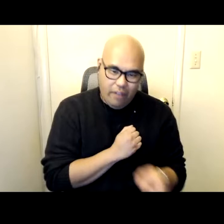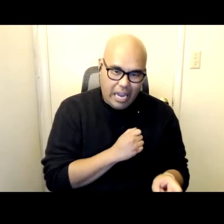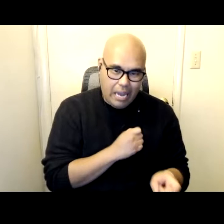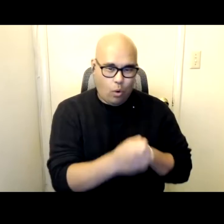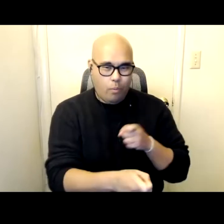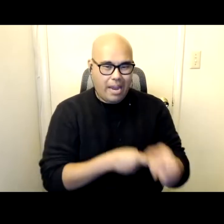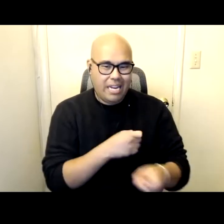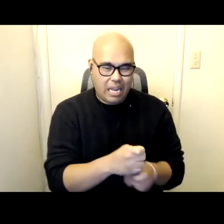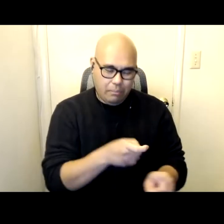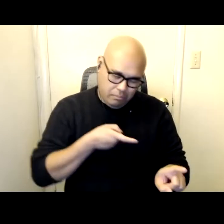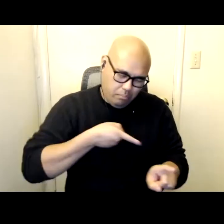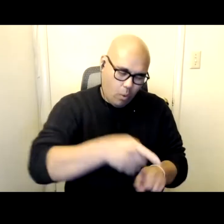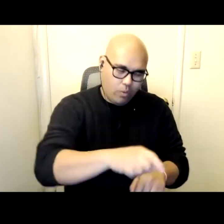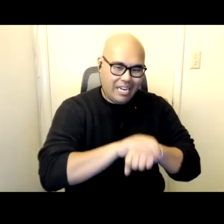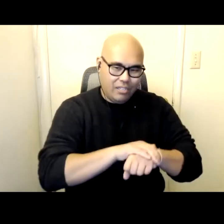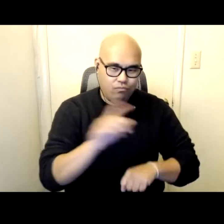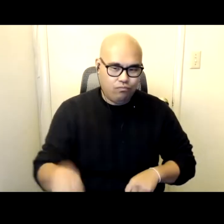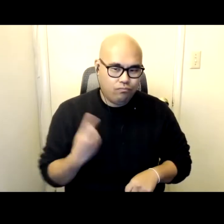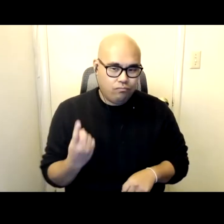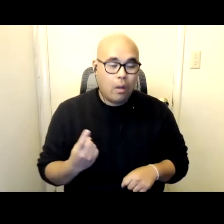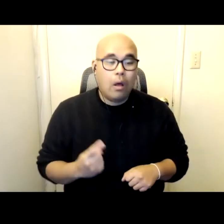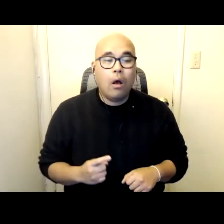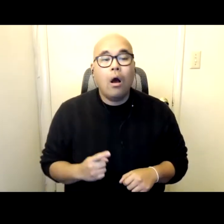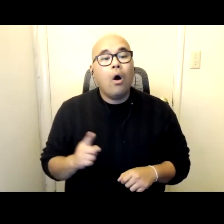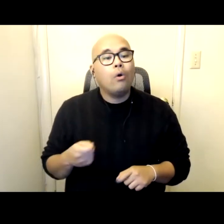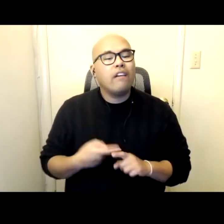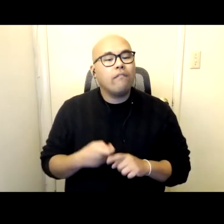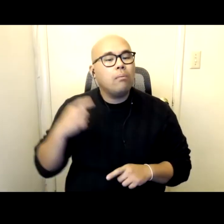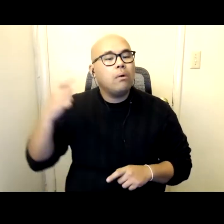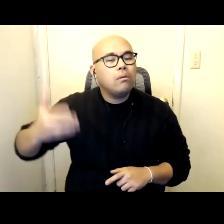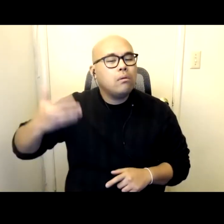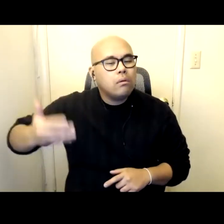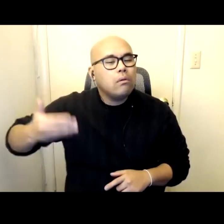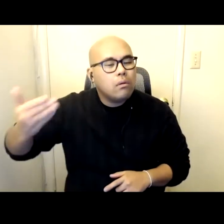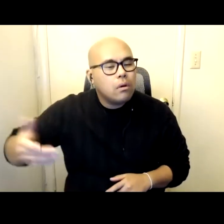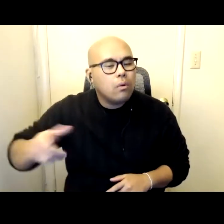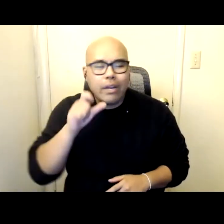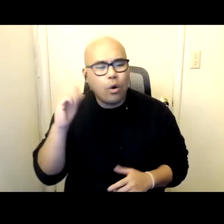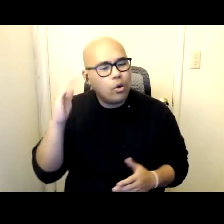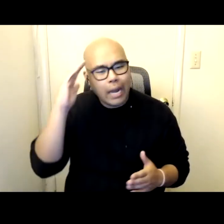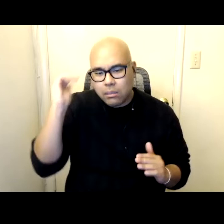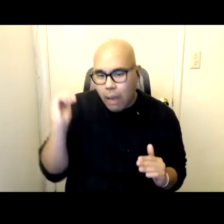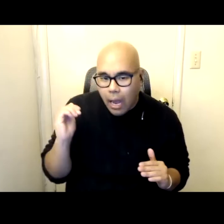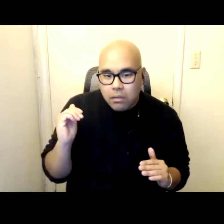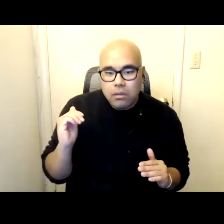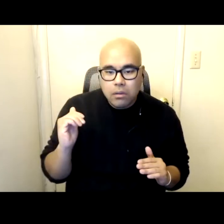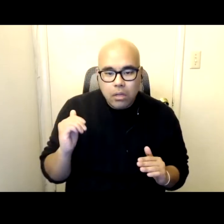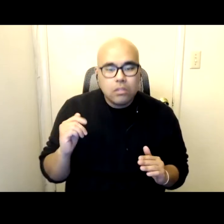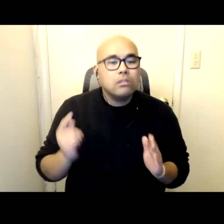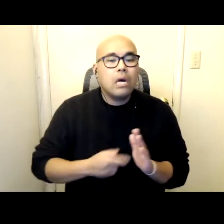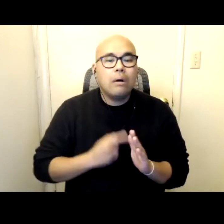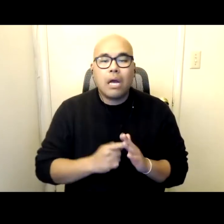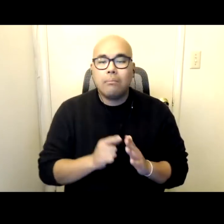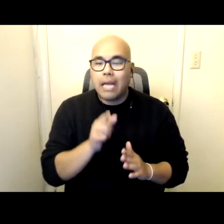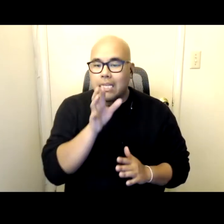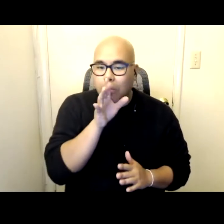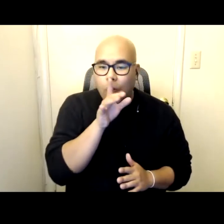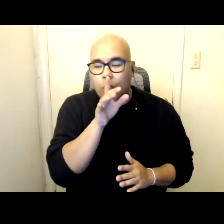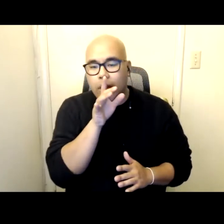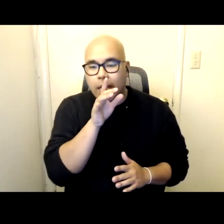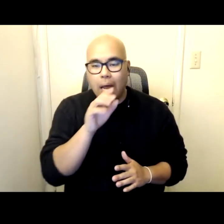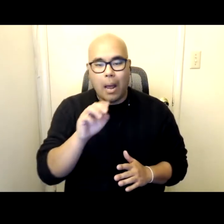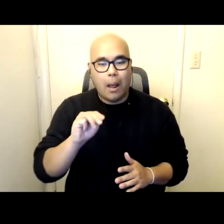exclusively in English. Only from time to time, when he's not expecting it, will a spoken phrase